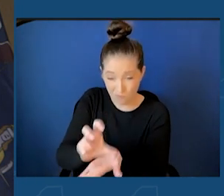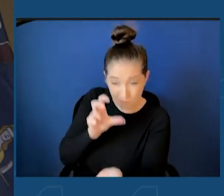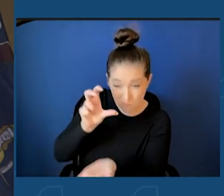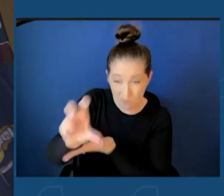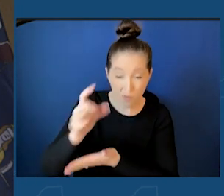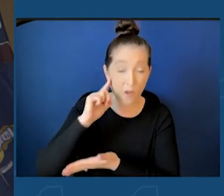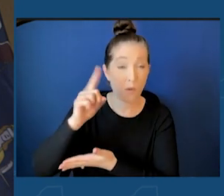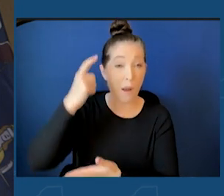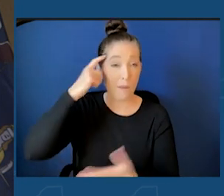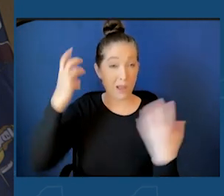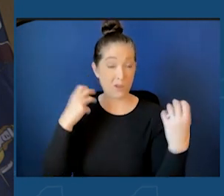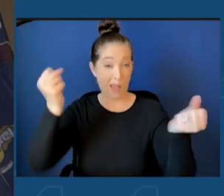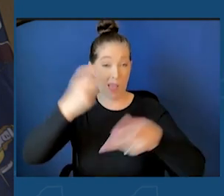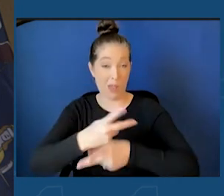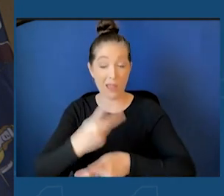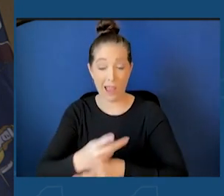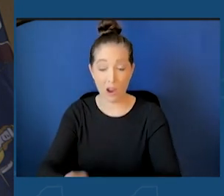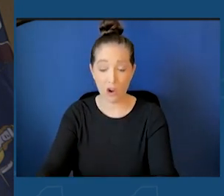care.